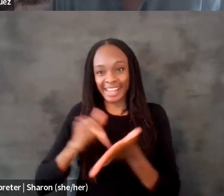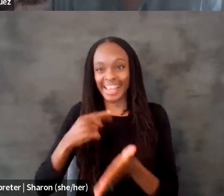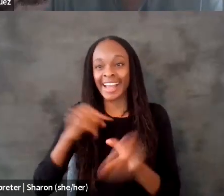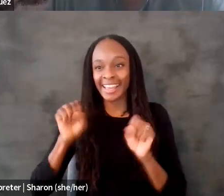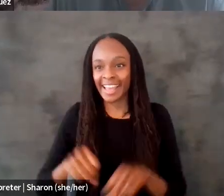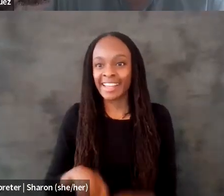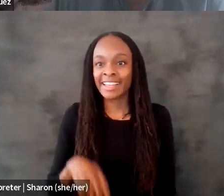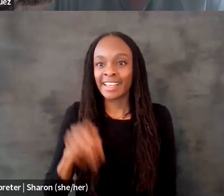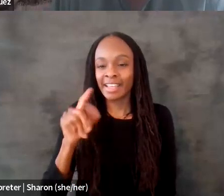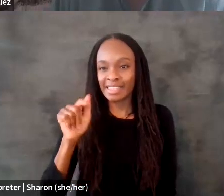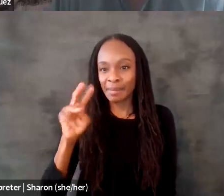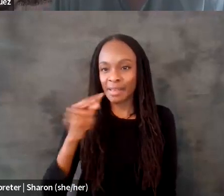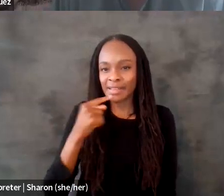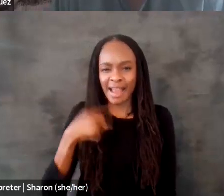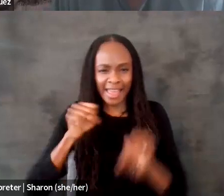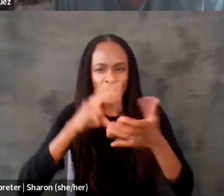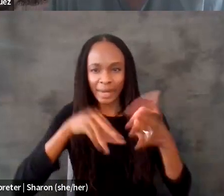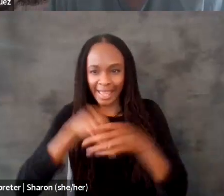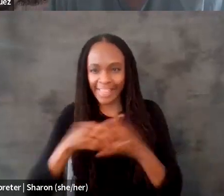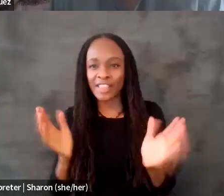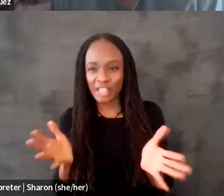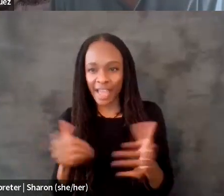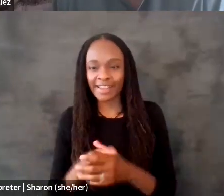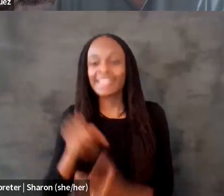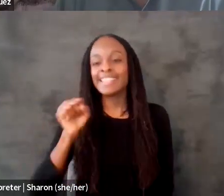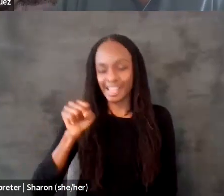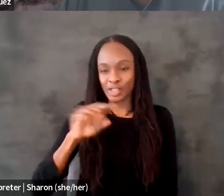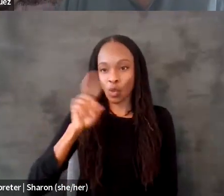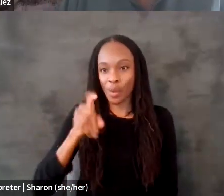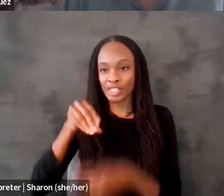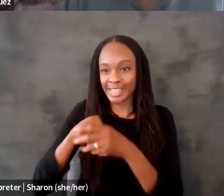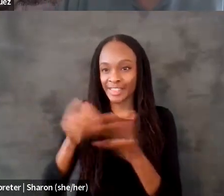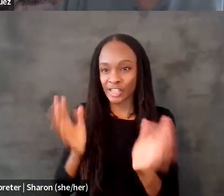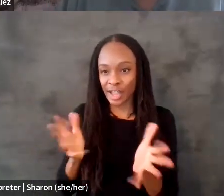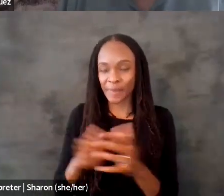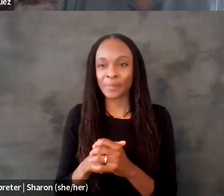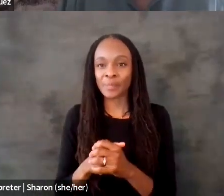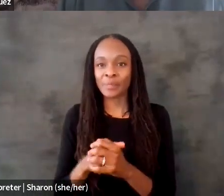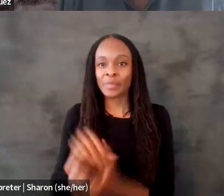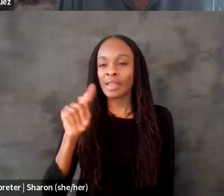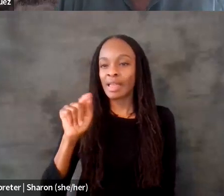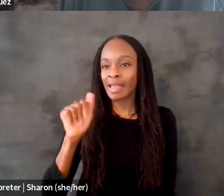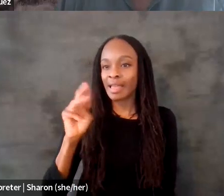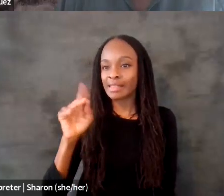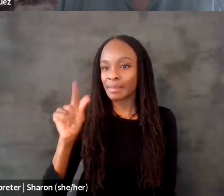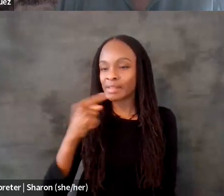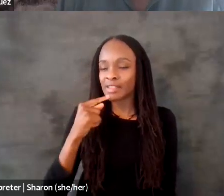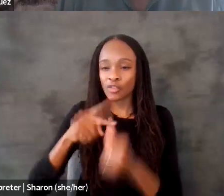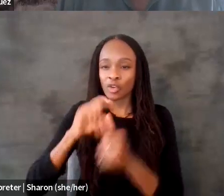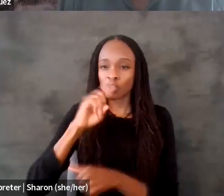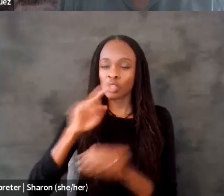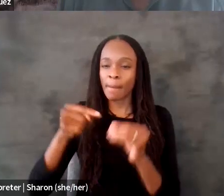it in the chat. I can start a little bit. It's in the chat. It is in the chat. I think the first question about promoting diversity in